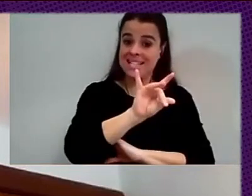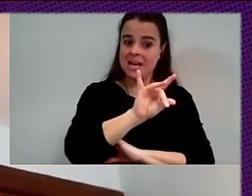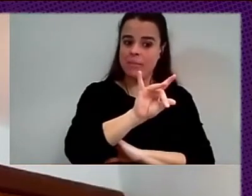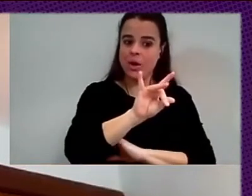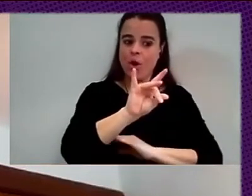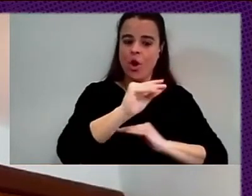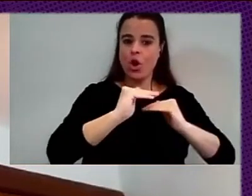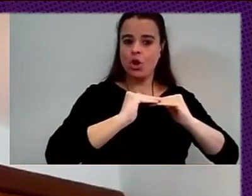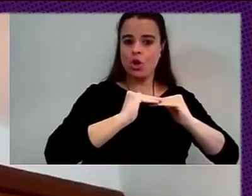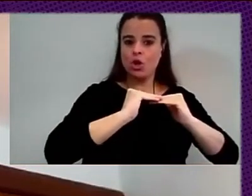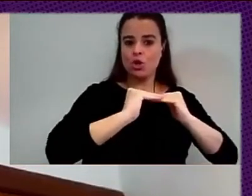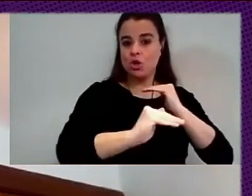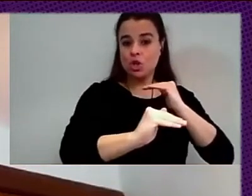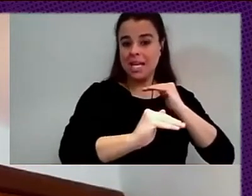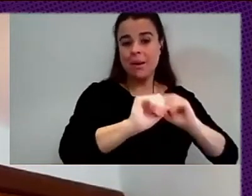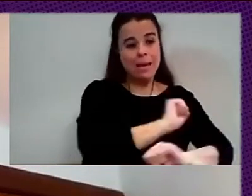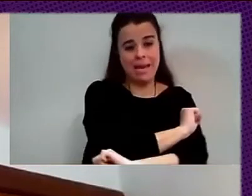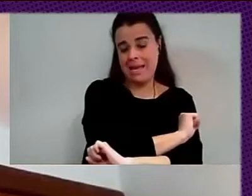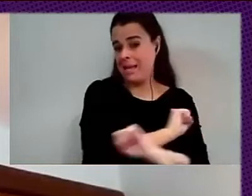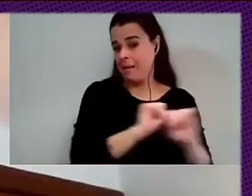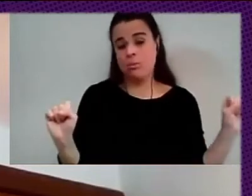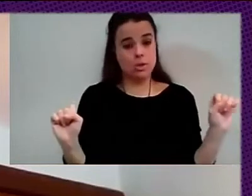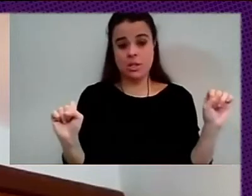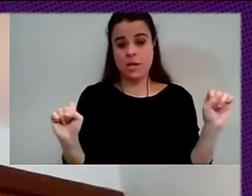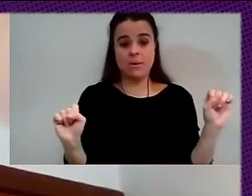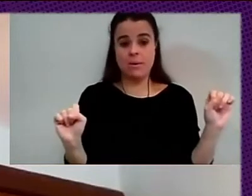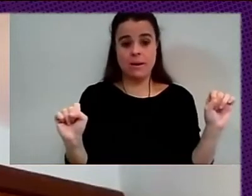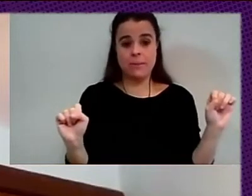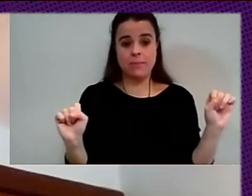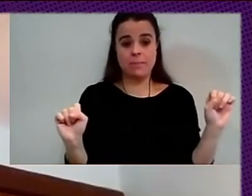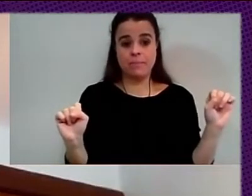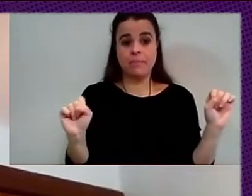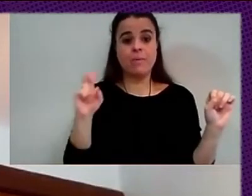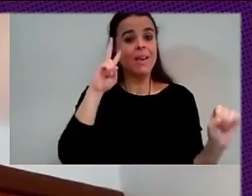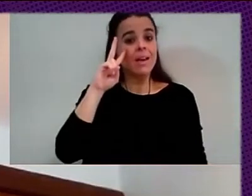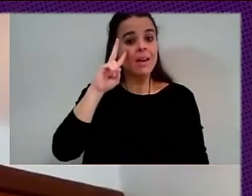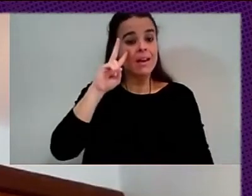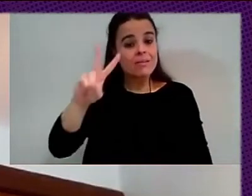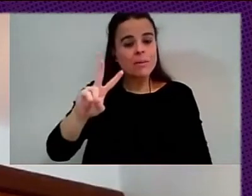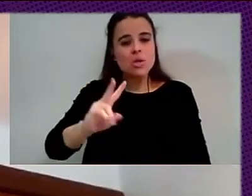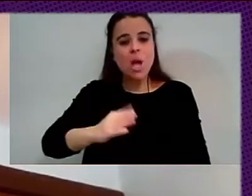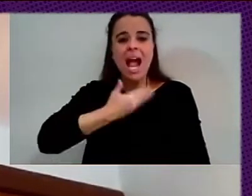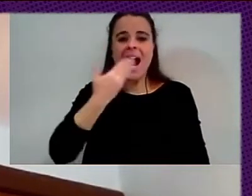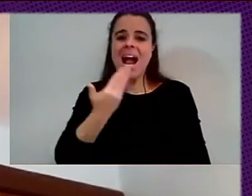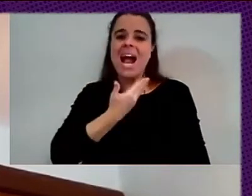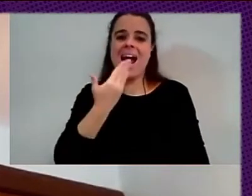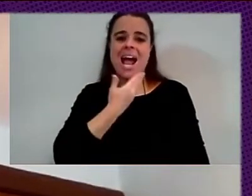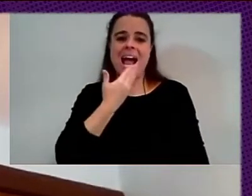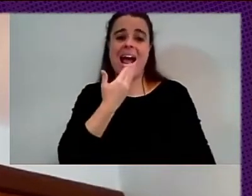two. The first account is that we're overheating the environment, and as we're trying to transition to clean green